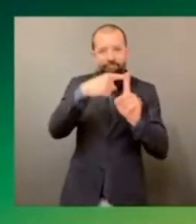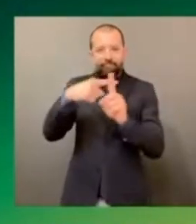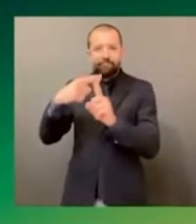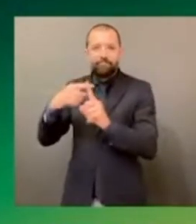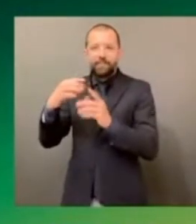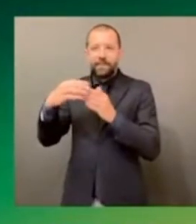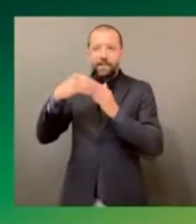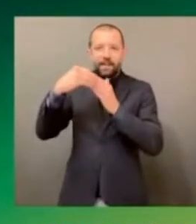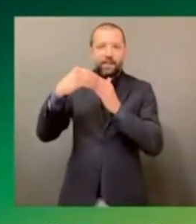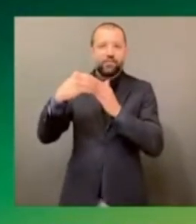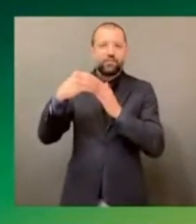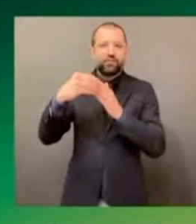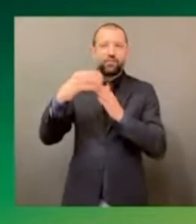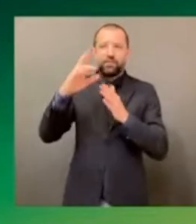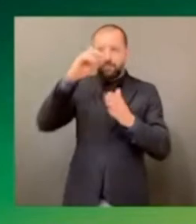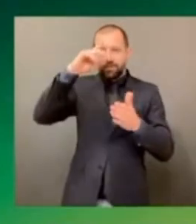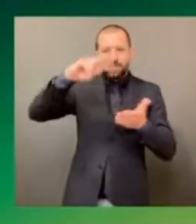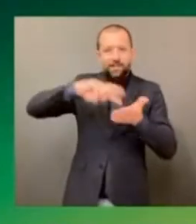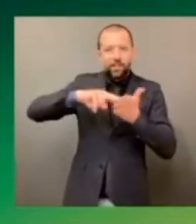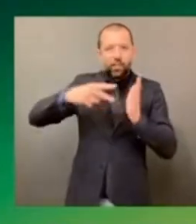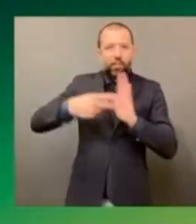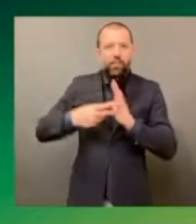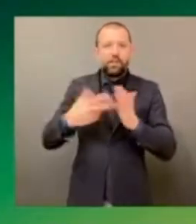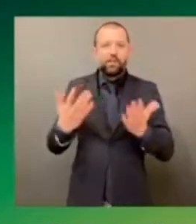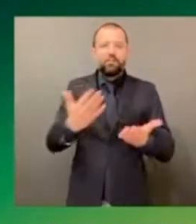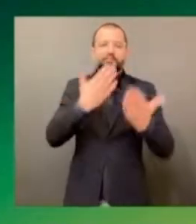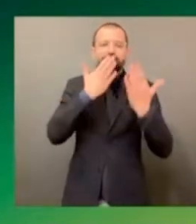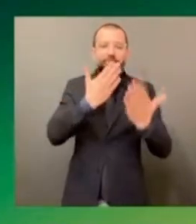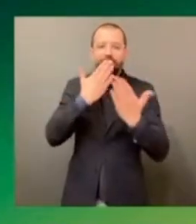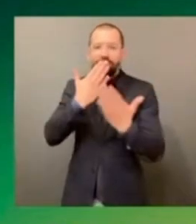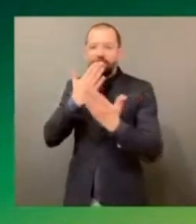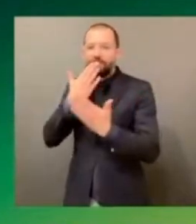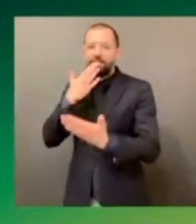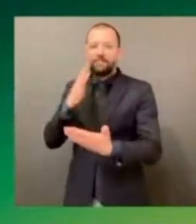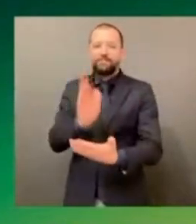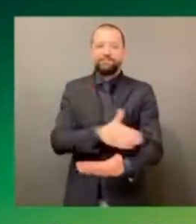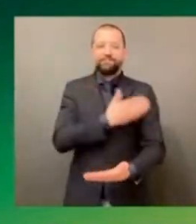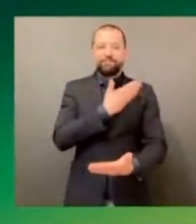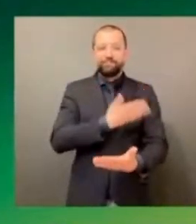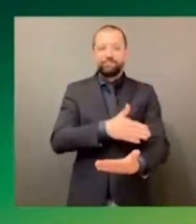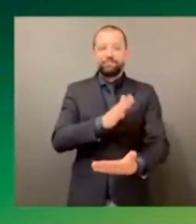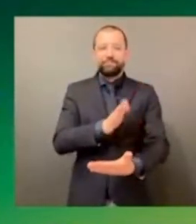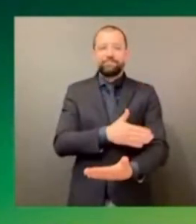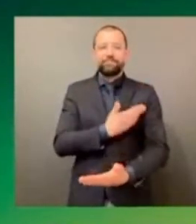Thank you very much.